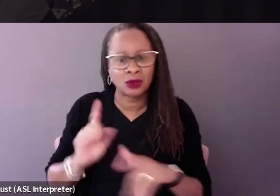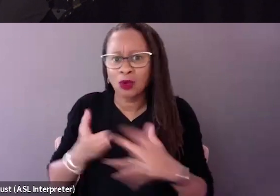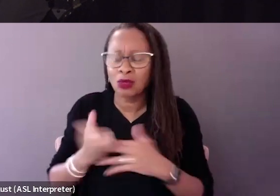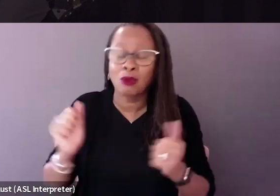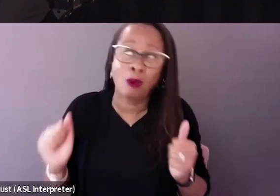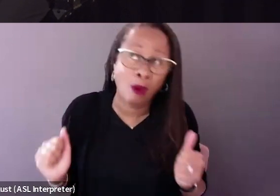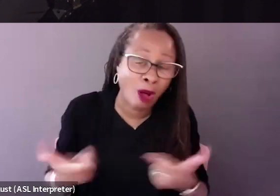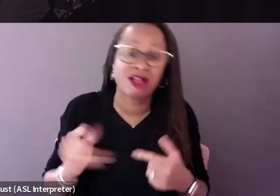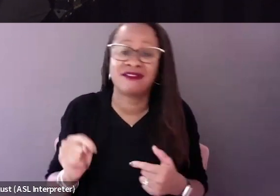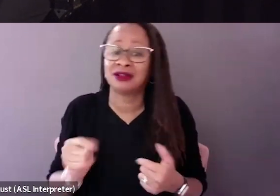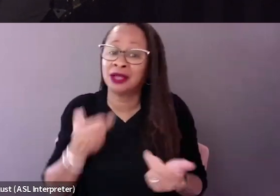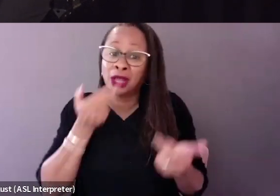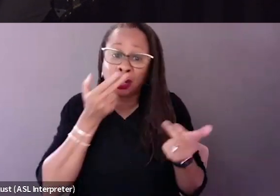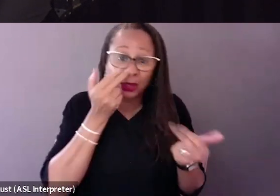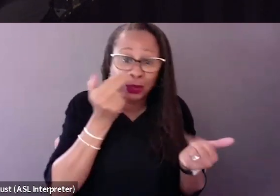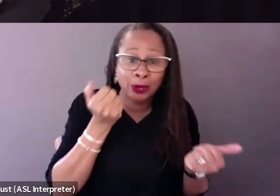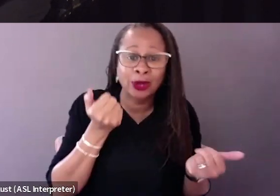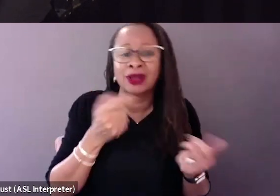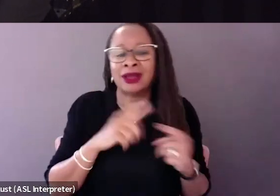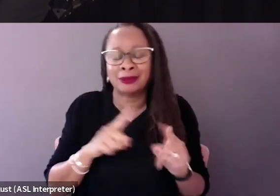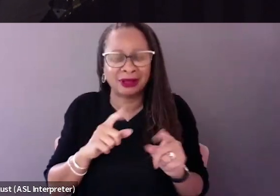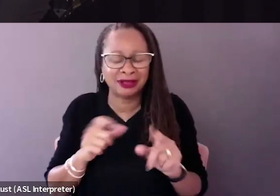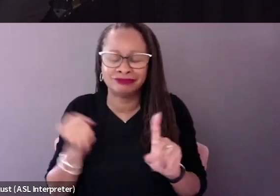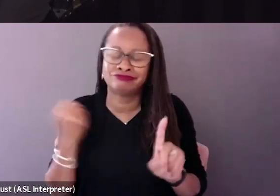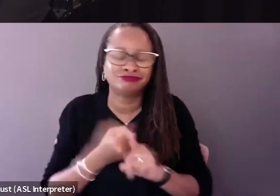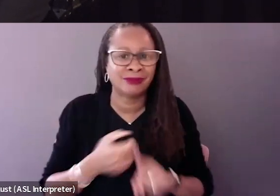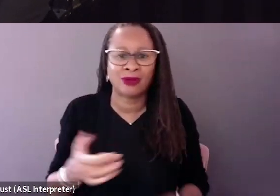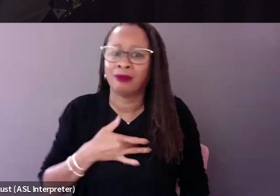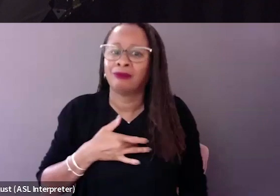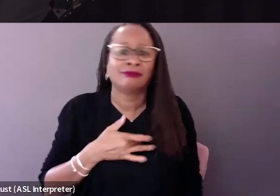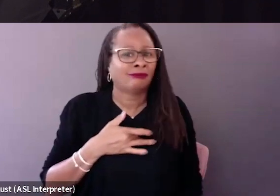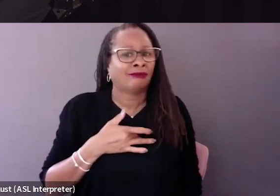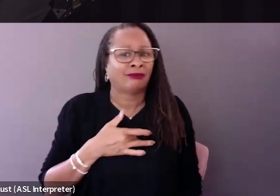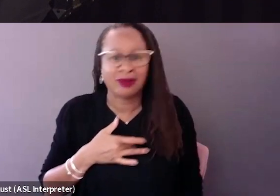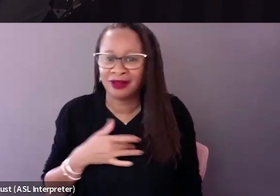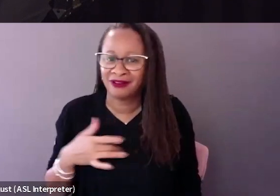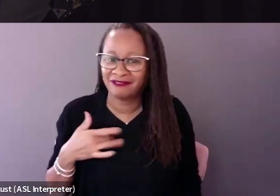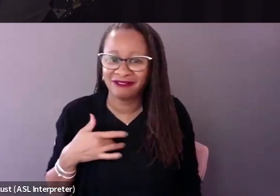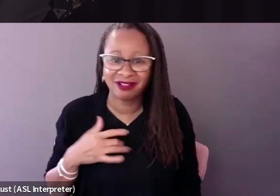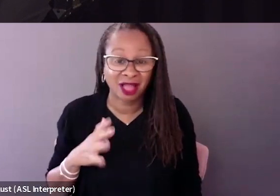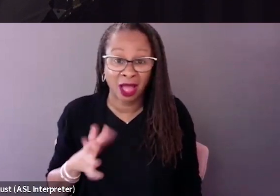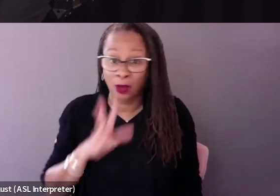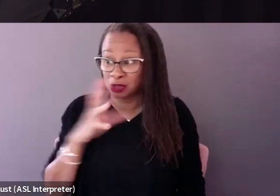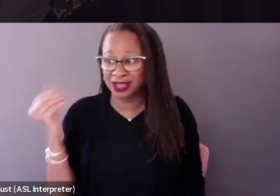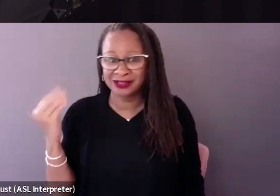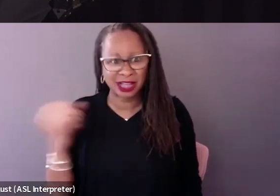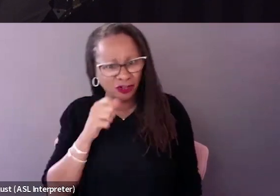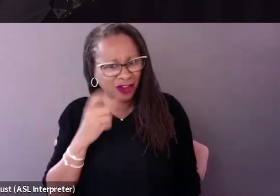it, humor, but my goodness, it just hits you in the gut. And we were talking outside. You haven't seen it for a